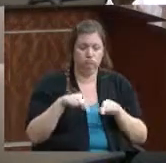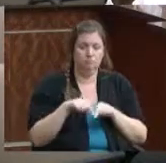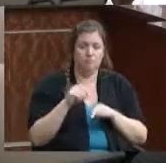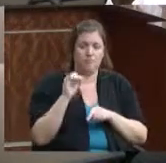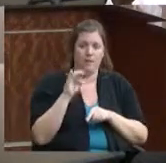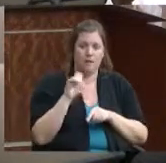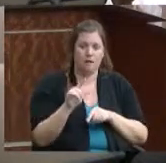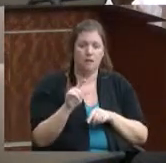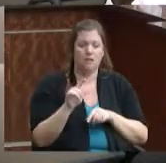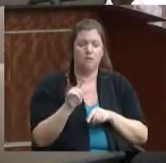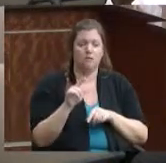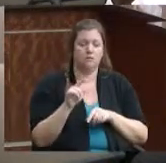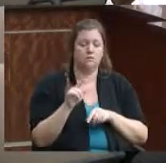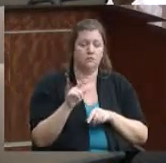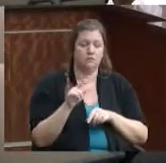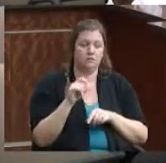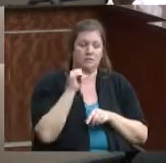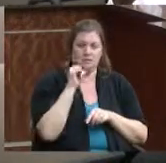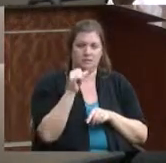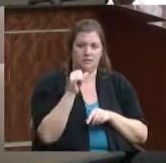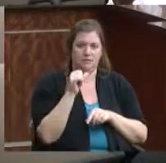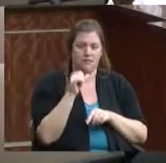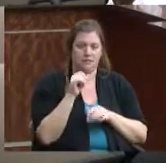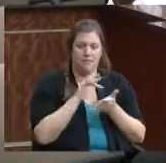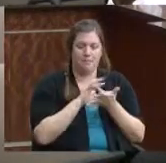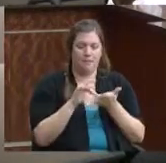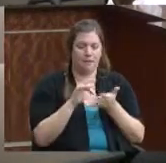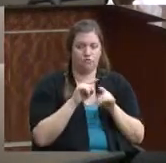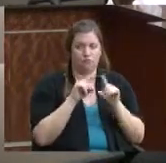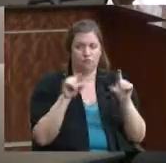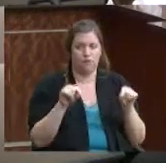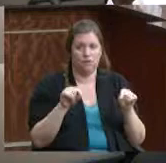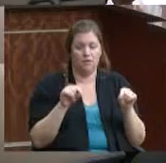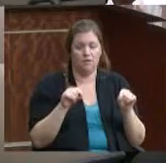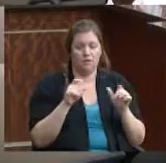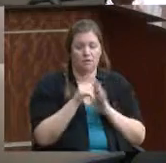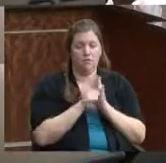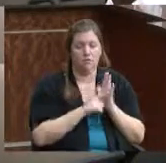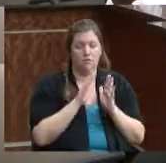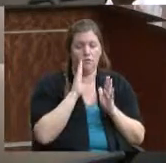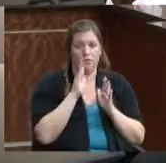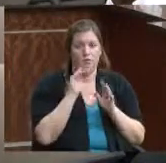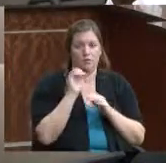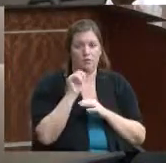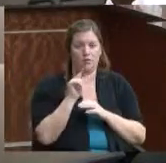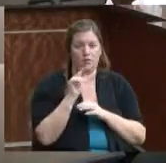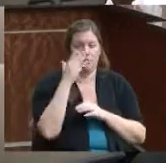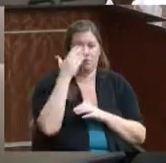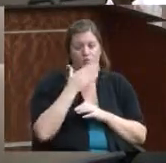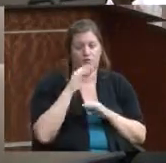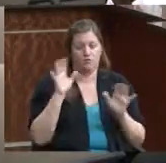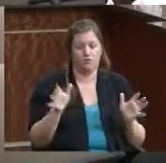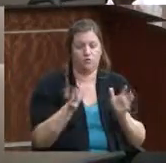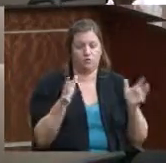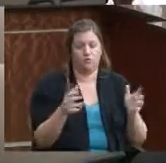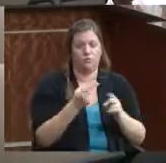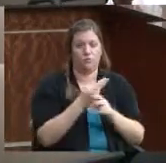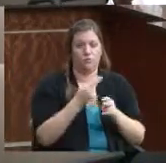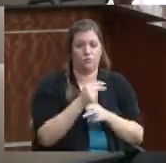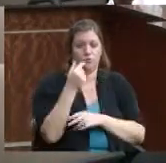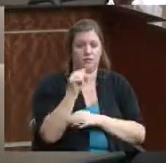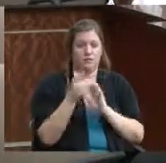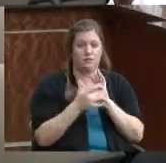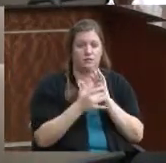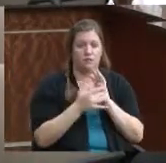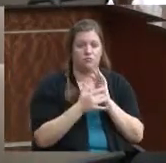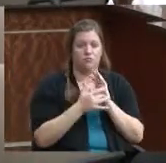uses under certain circumstances. This isn't a blank check. The legislation will put Laurel on the forefront of encouraging and promoting the use of green